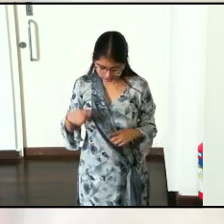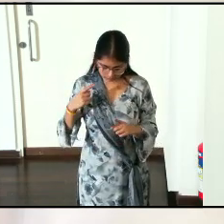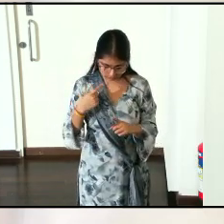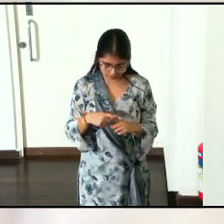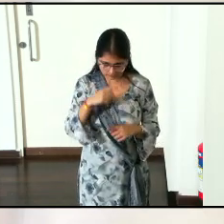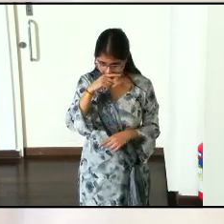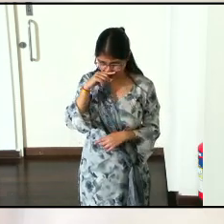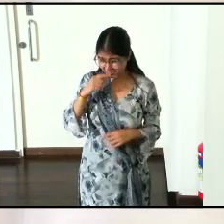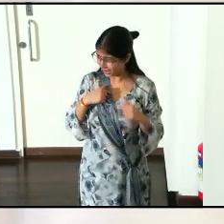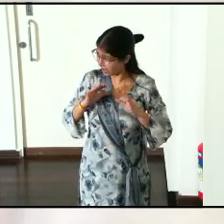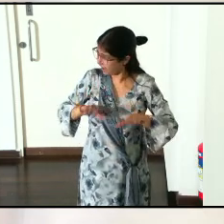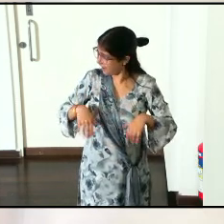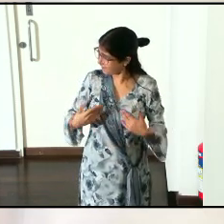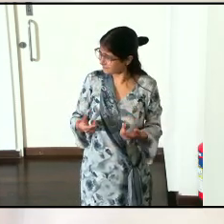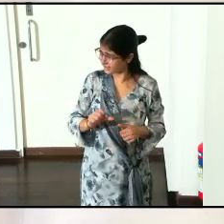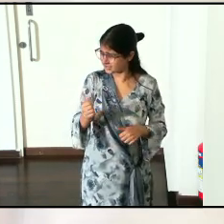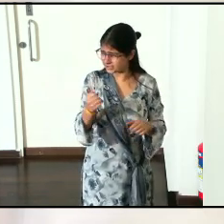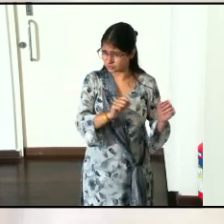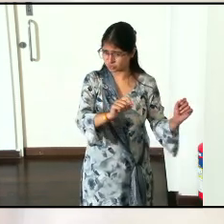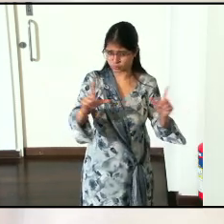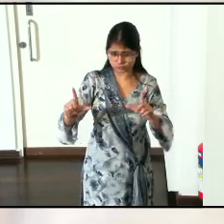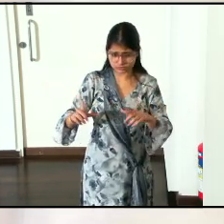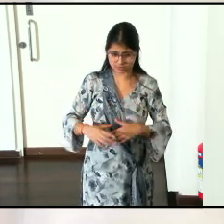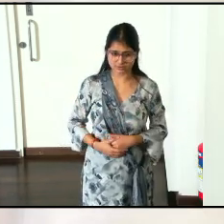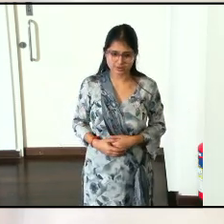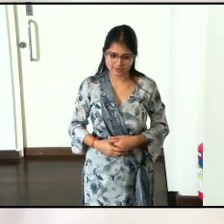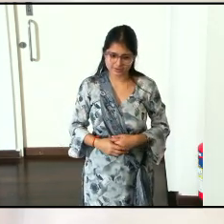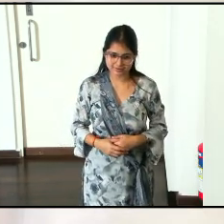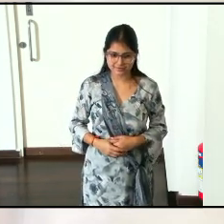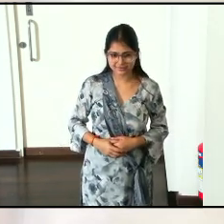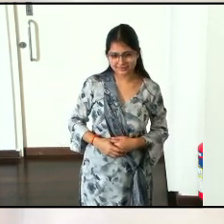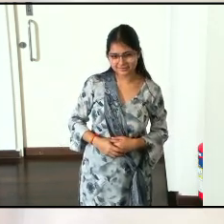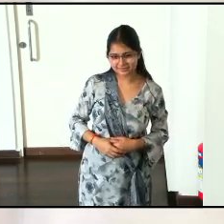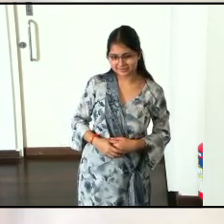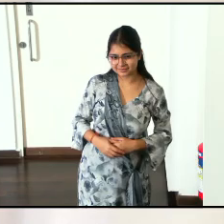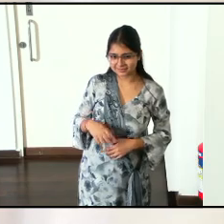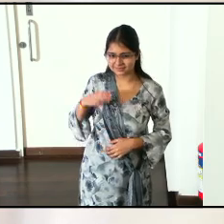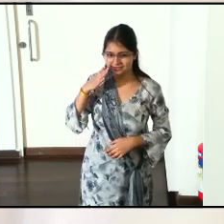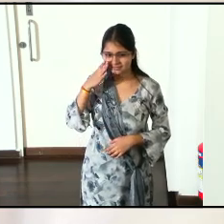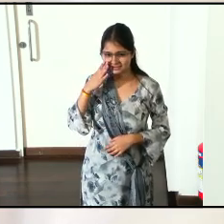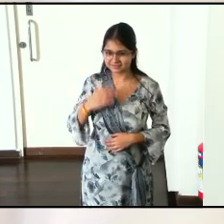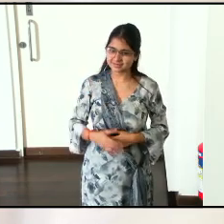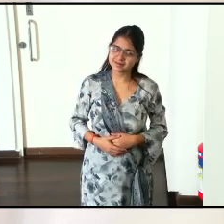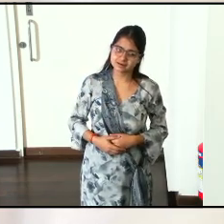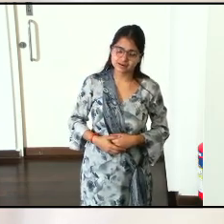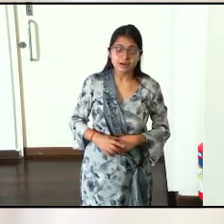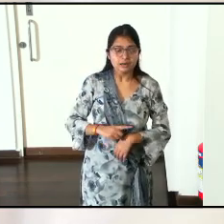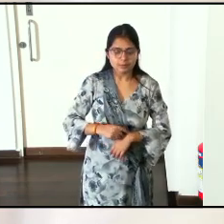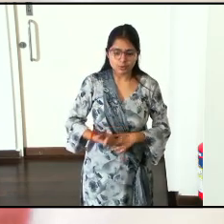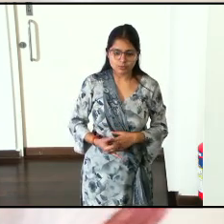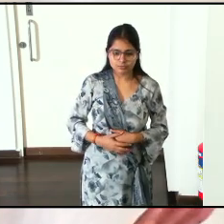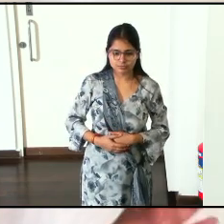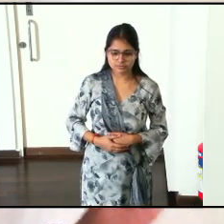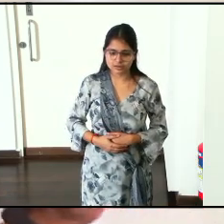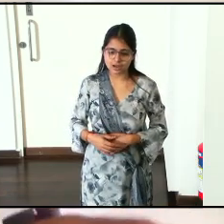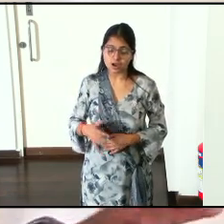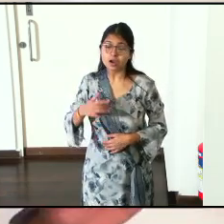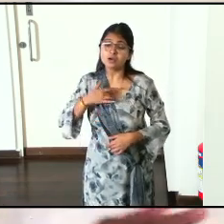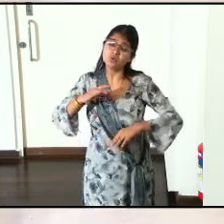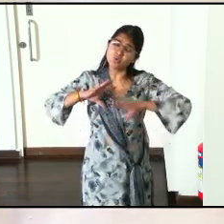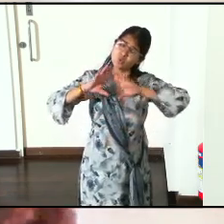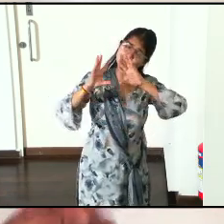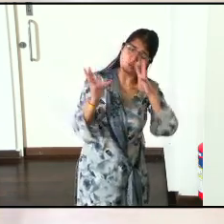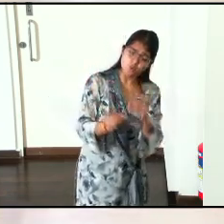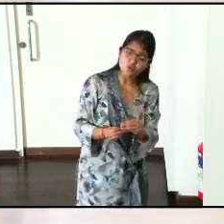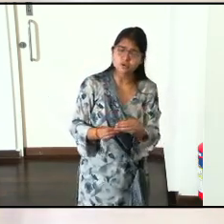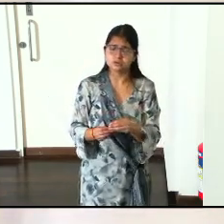Could we have the other posters quickly so that I think we are... This is also part of the, we